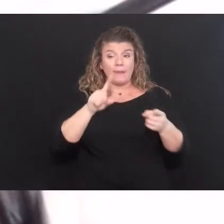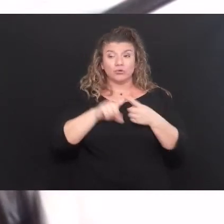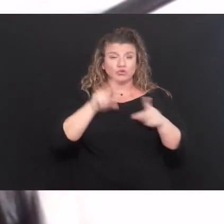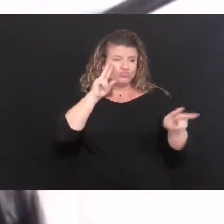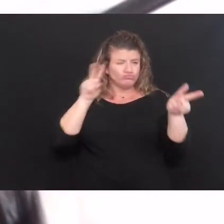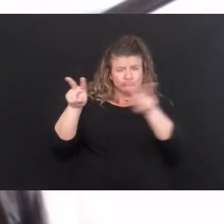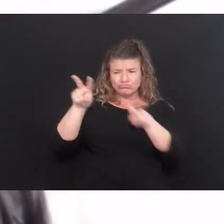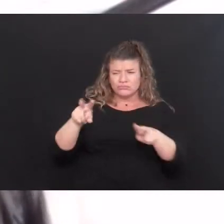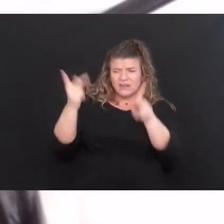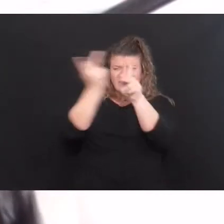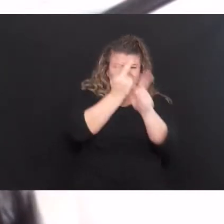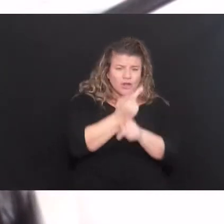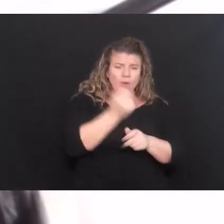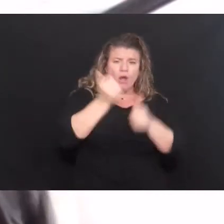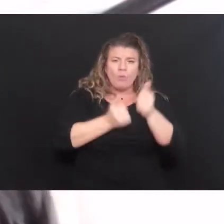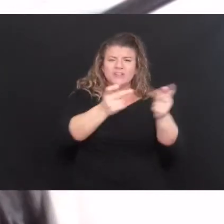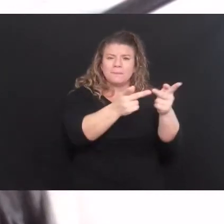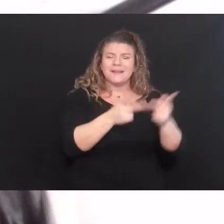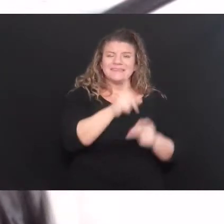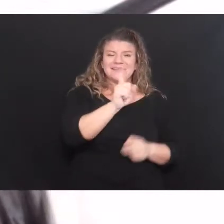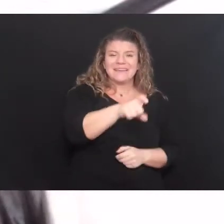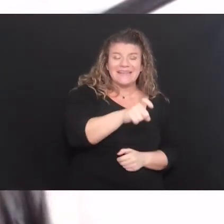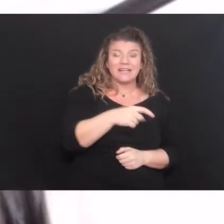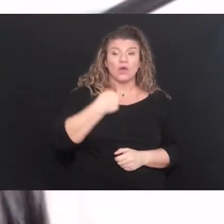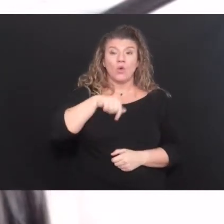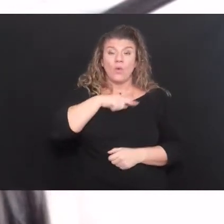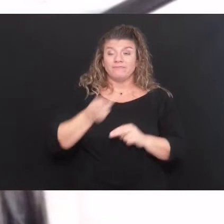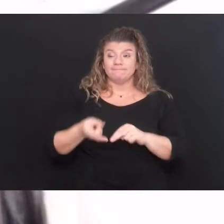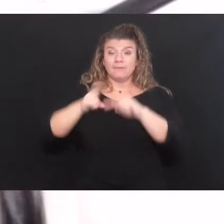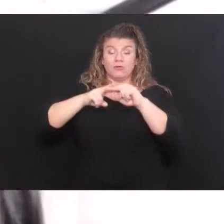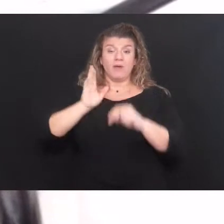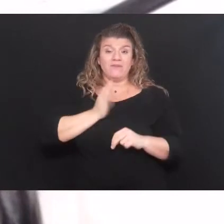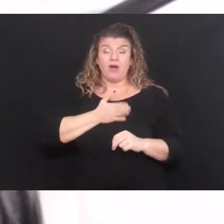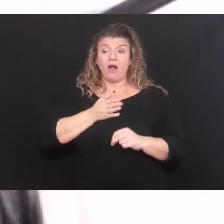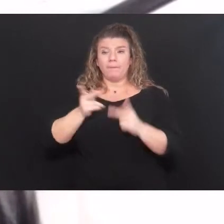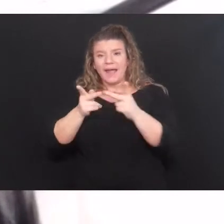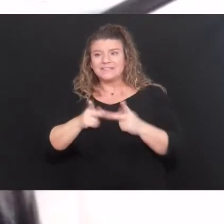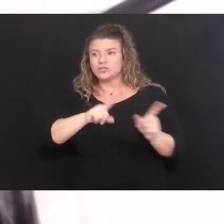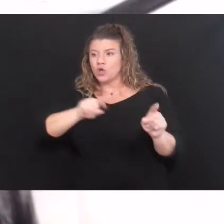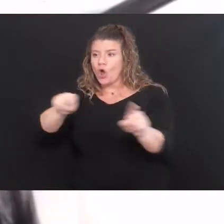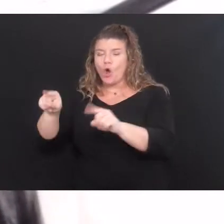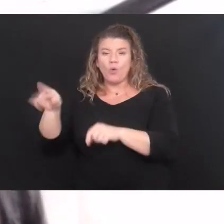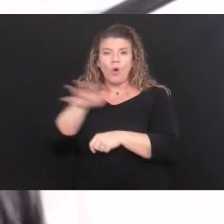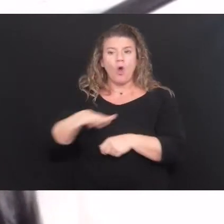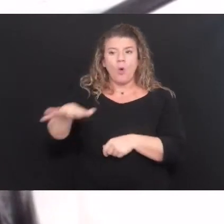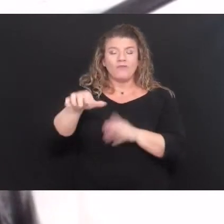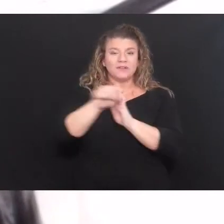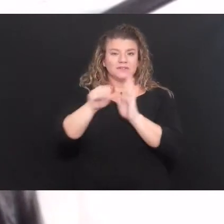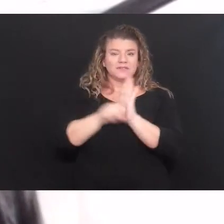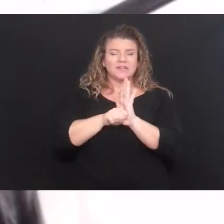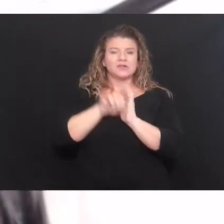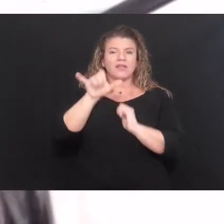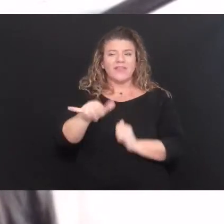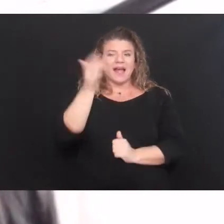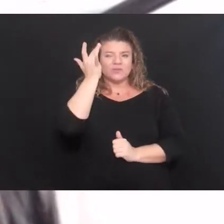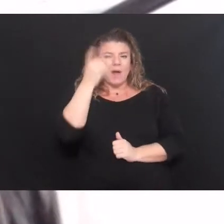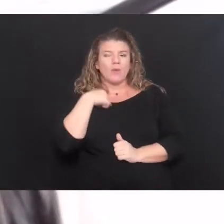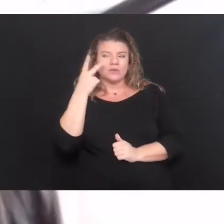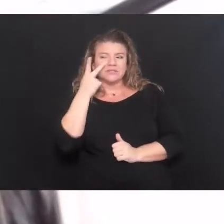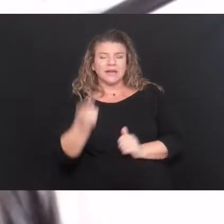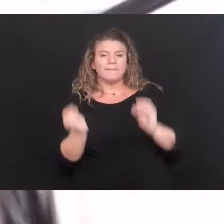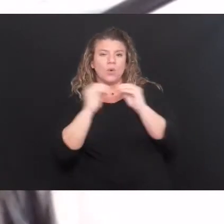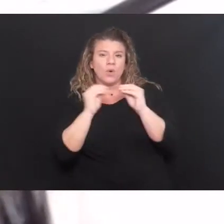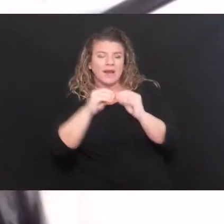it around to the different sites. We've also increased our sites around the state as well. I think that's also why you're hearing more need. So we